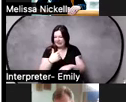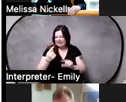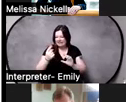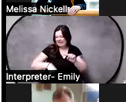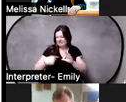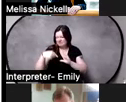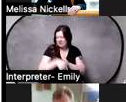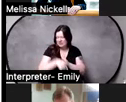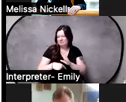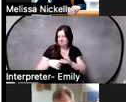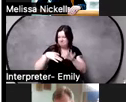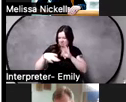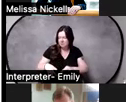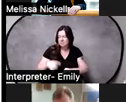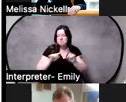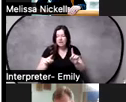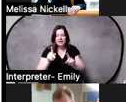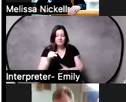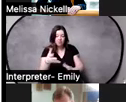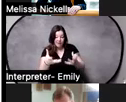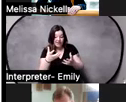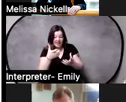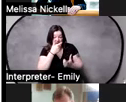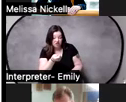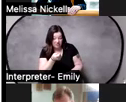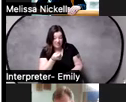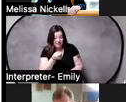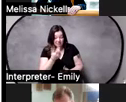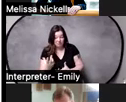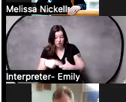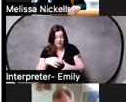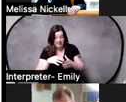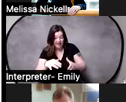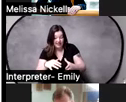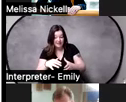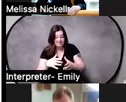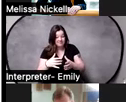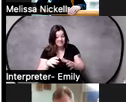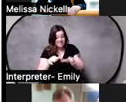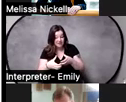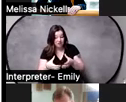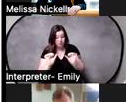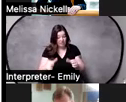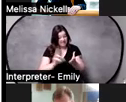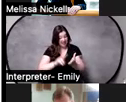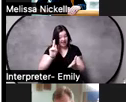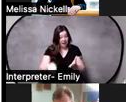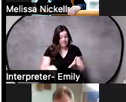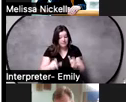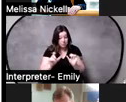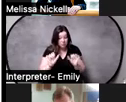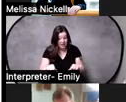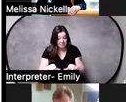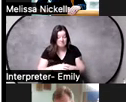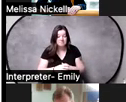on study sections. You can sign up for study sections, and all review panels now have to have at least